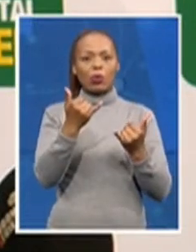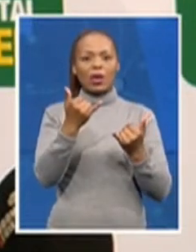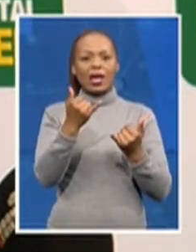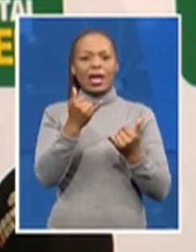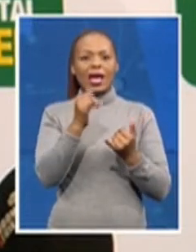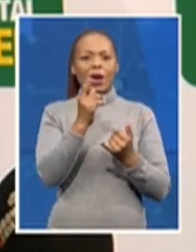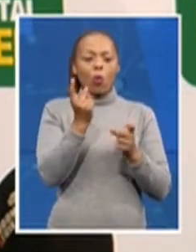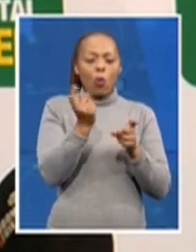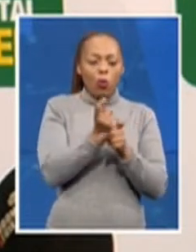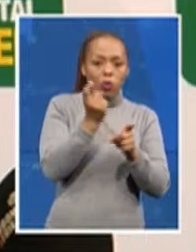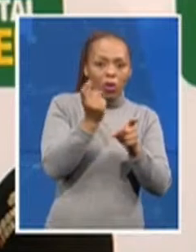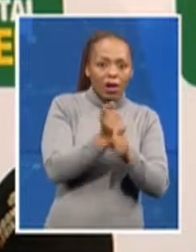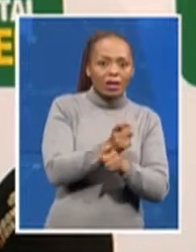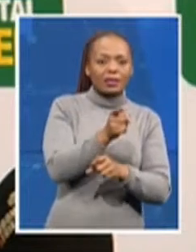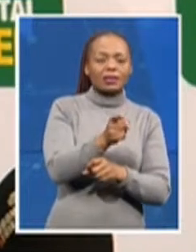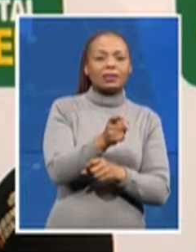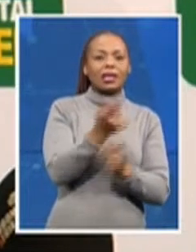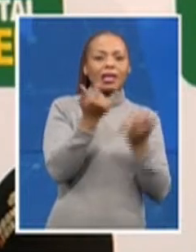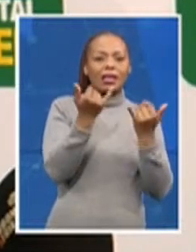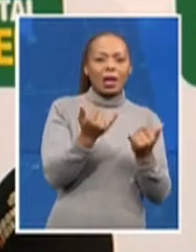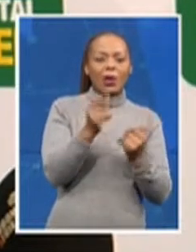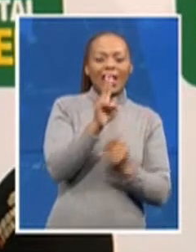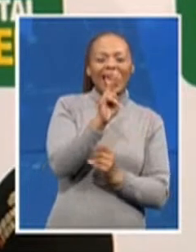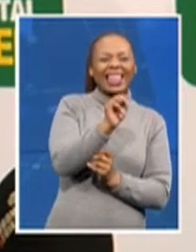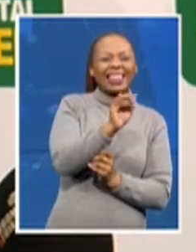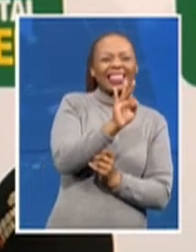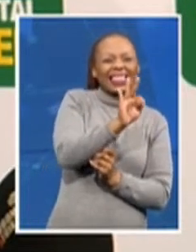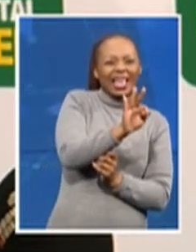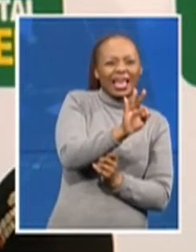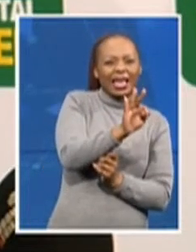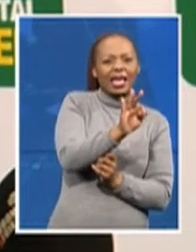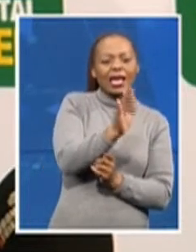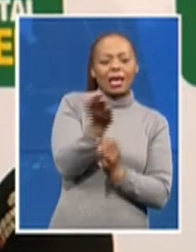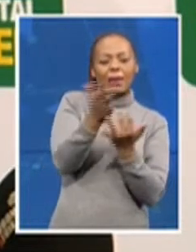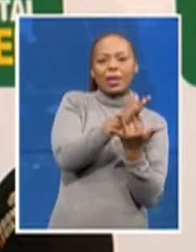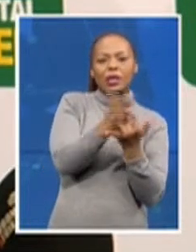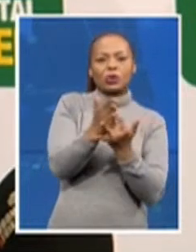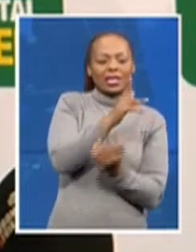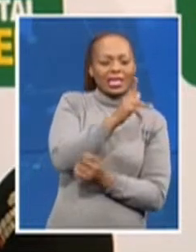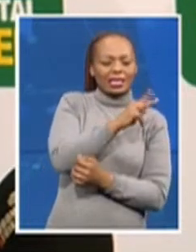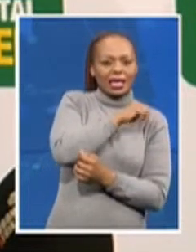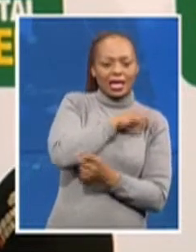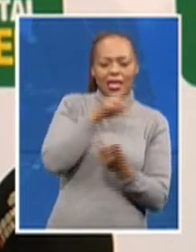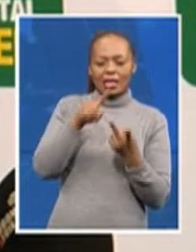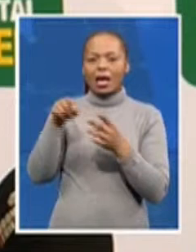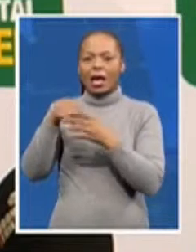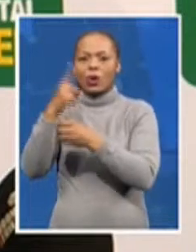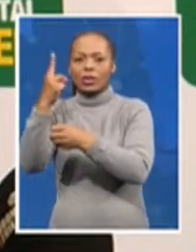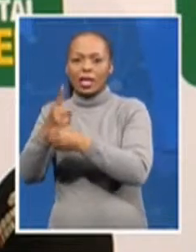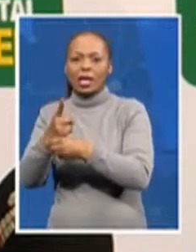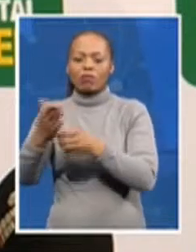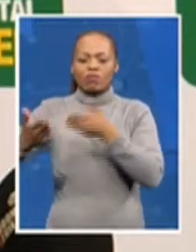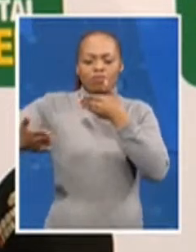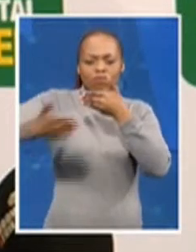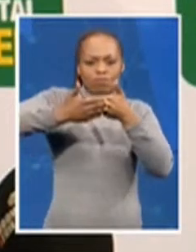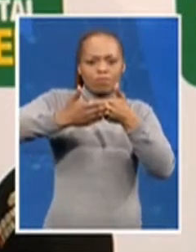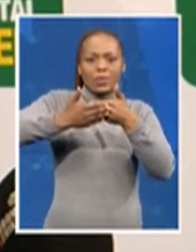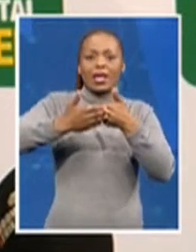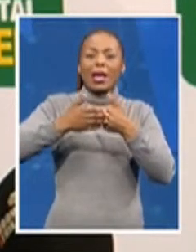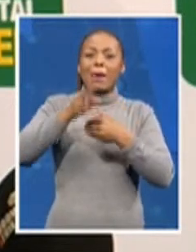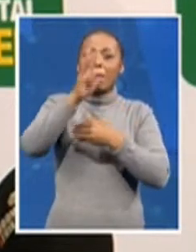entry between KwaZulu-Natal and Gauteng is closed, millions of rands are lost on the